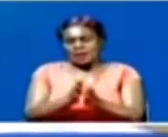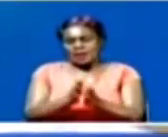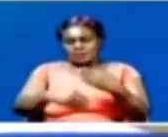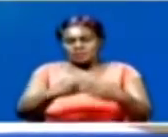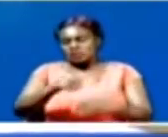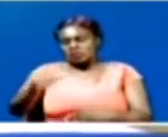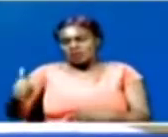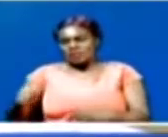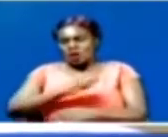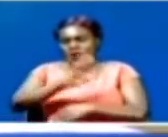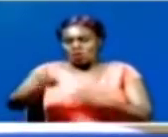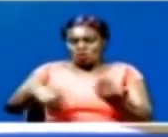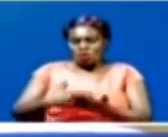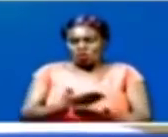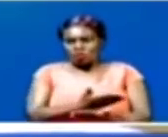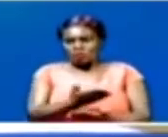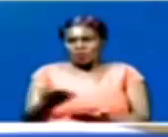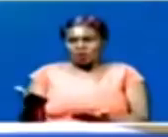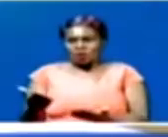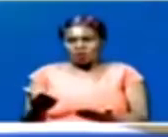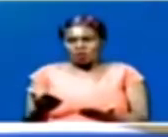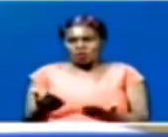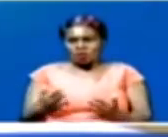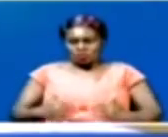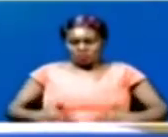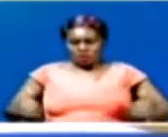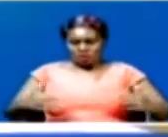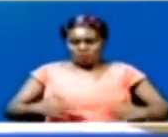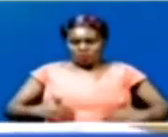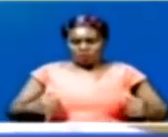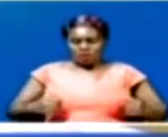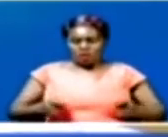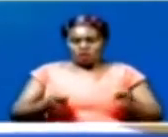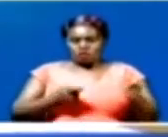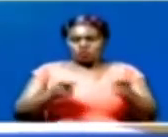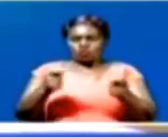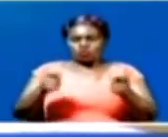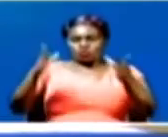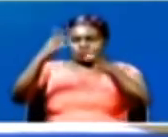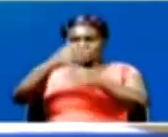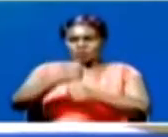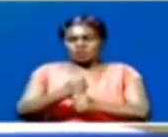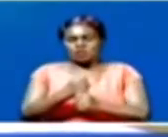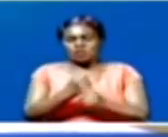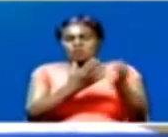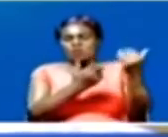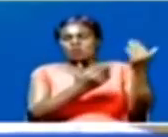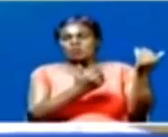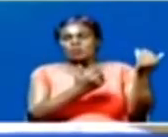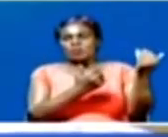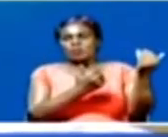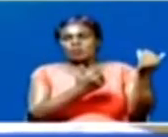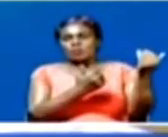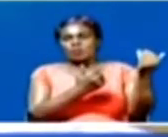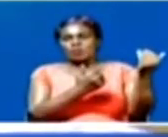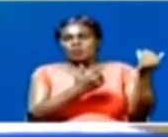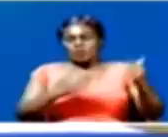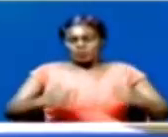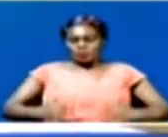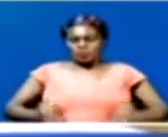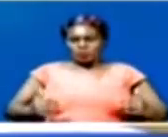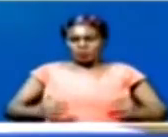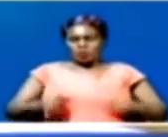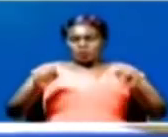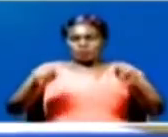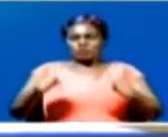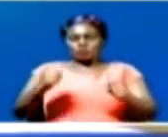All of us, we are refugees who are running this organization, and we have that hope that to be a refugee, we